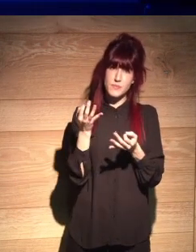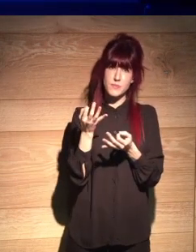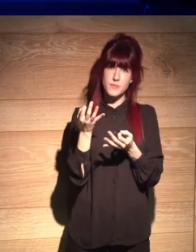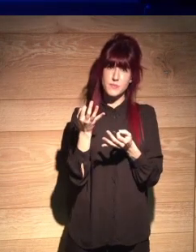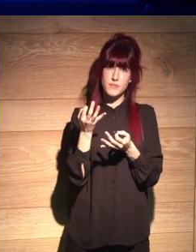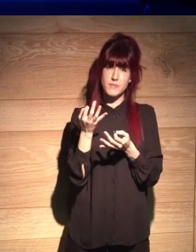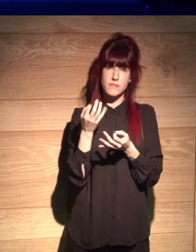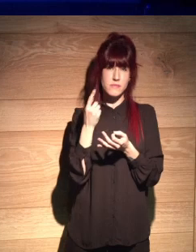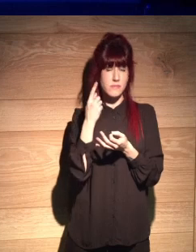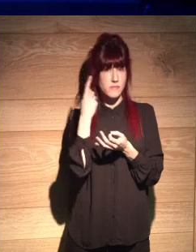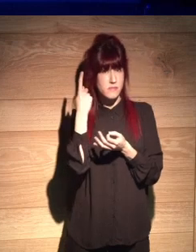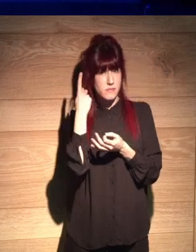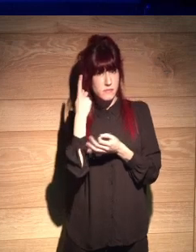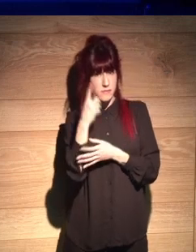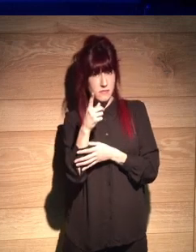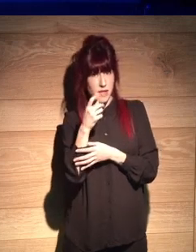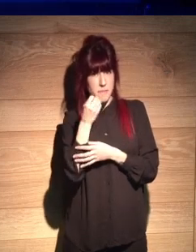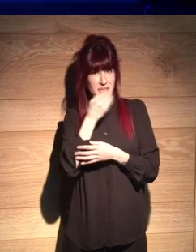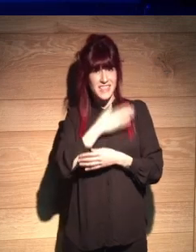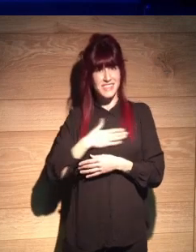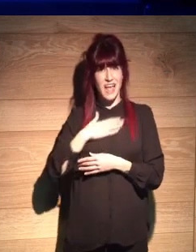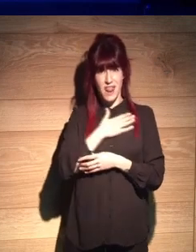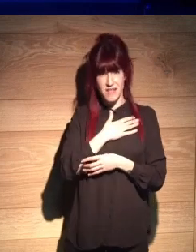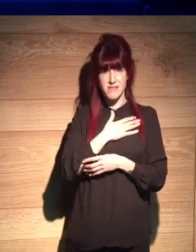into consideration well-being.